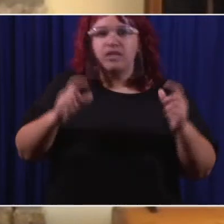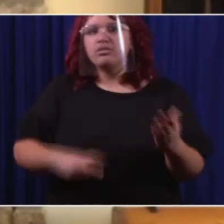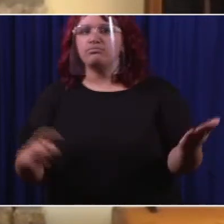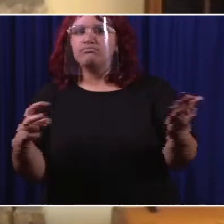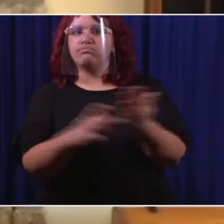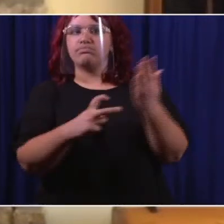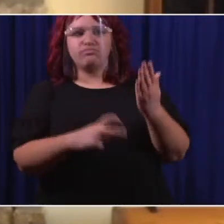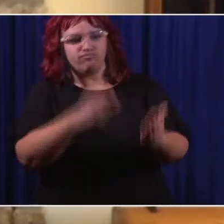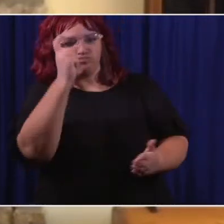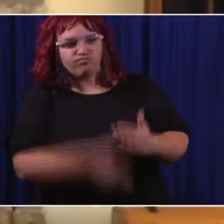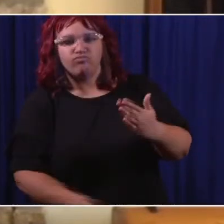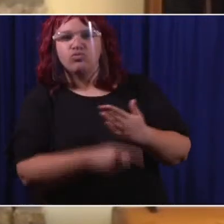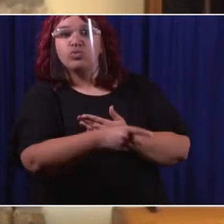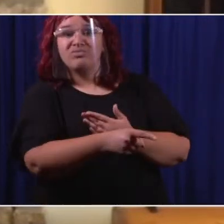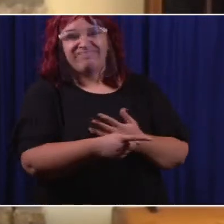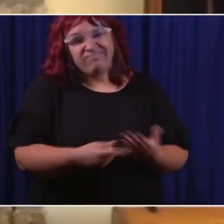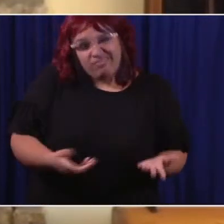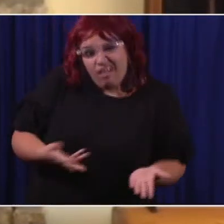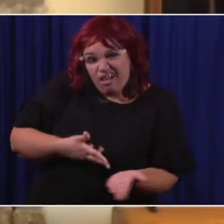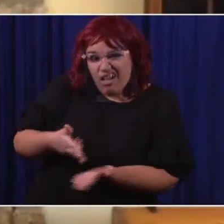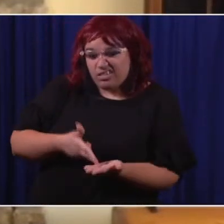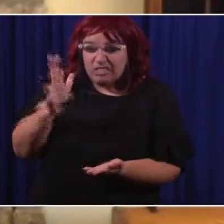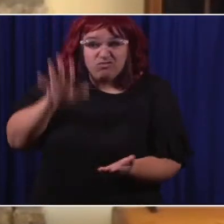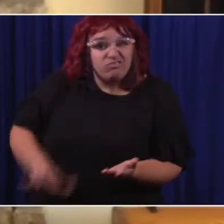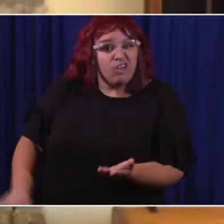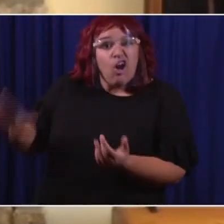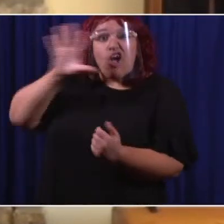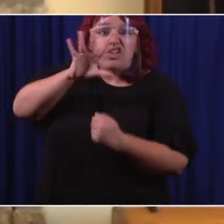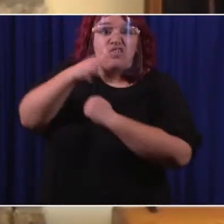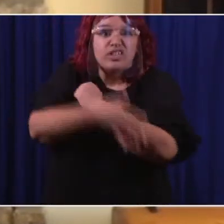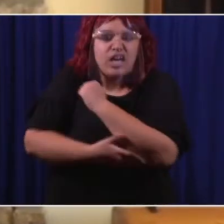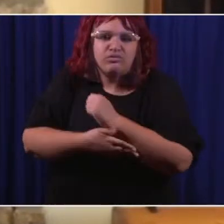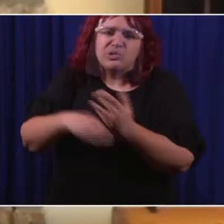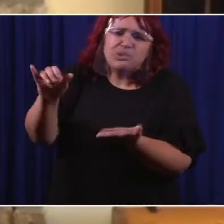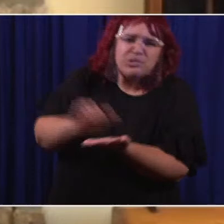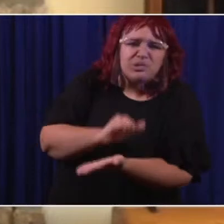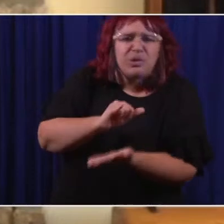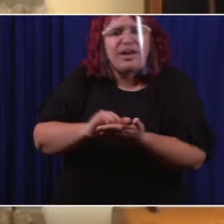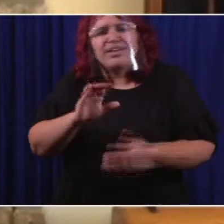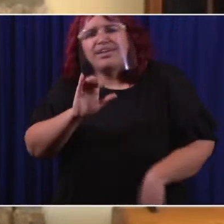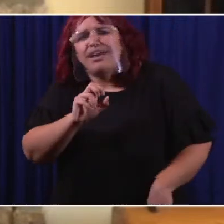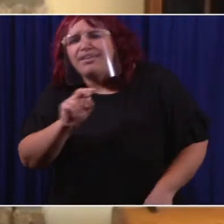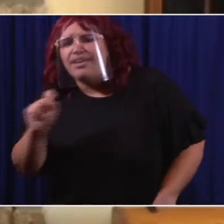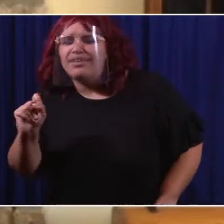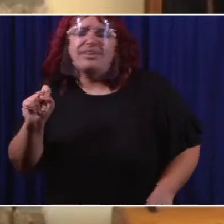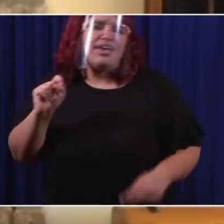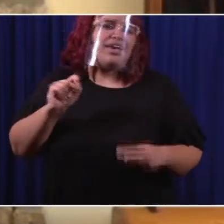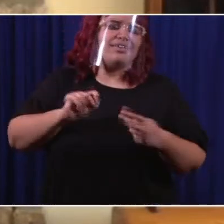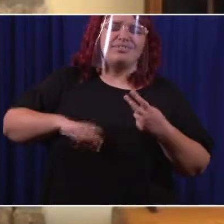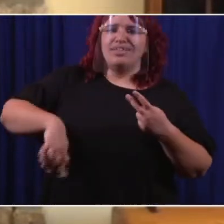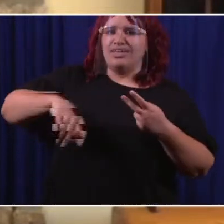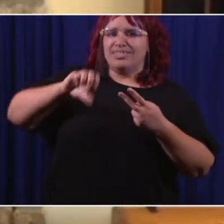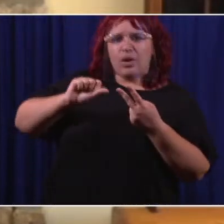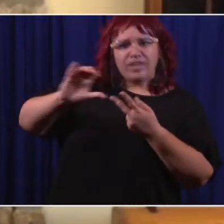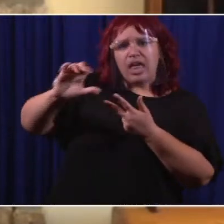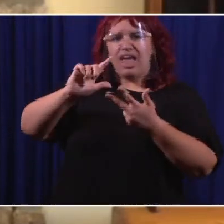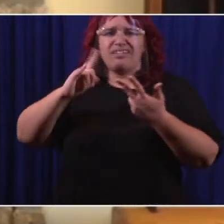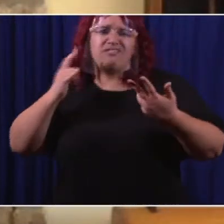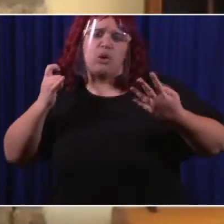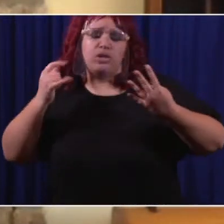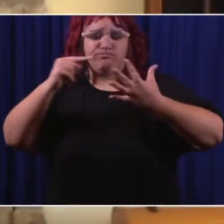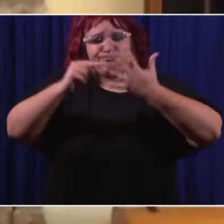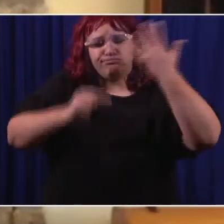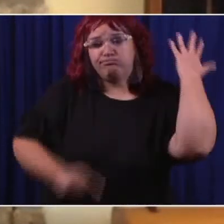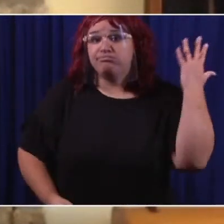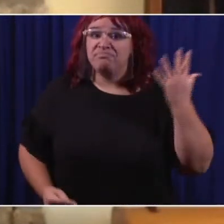is being done all over the country. It's being done in New York and Connecticut and Charleston, South Carolina, and a bunch of cities in California. It's